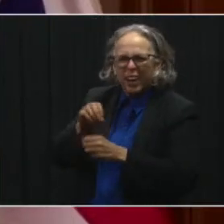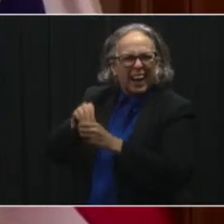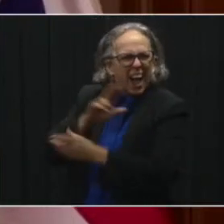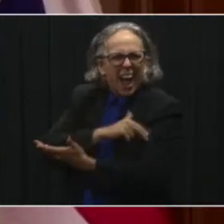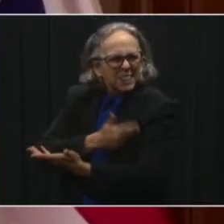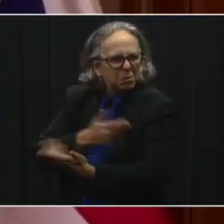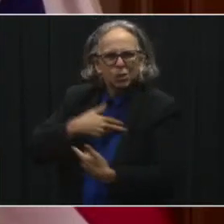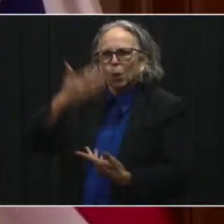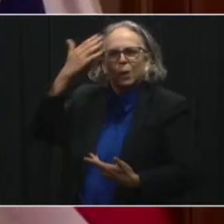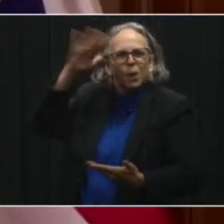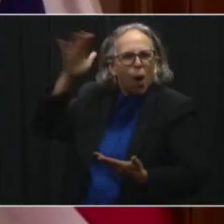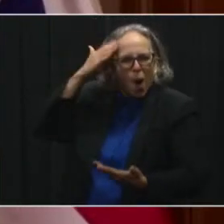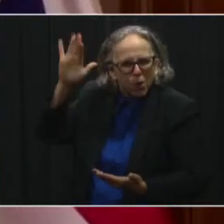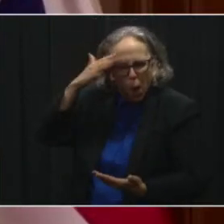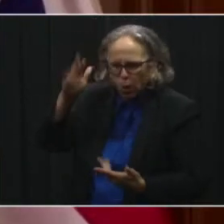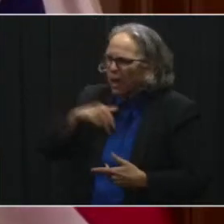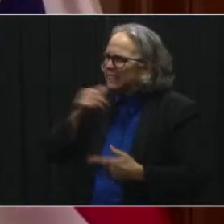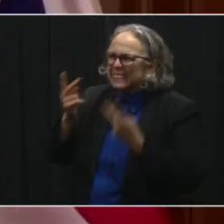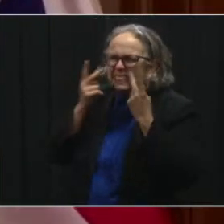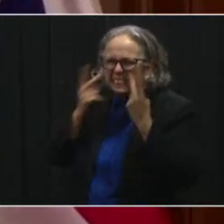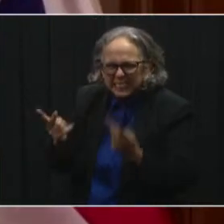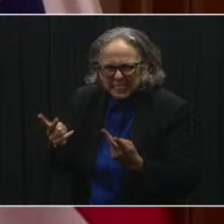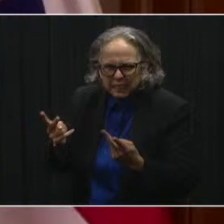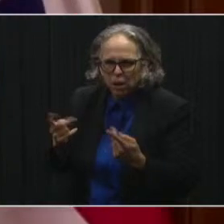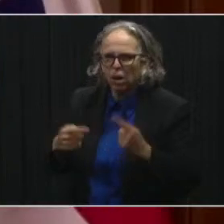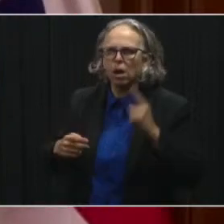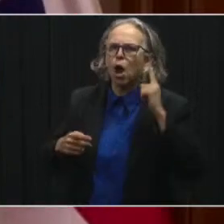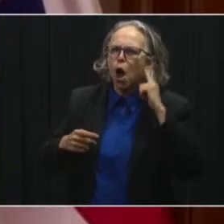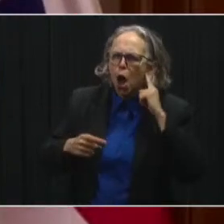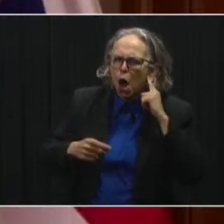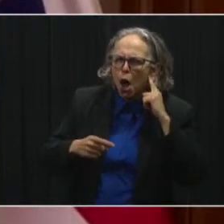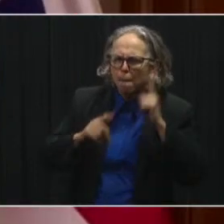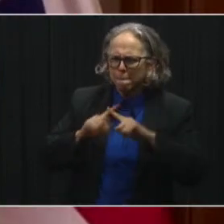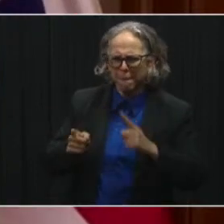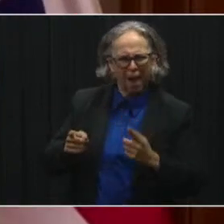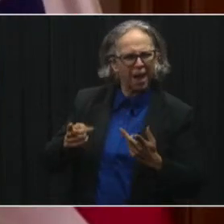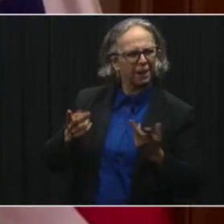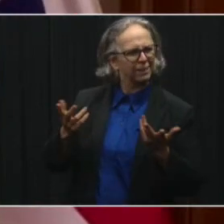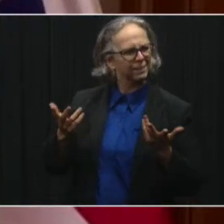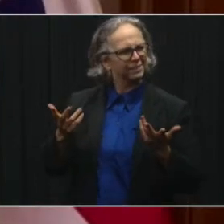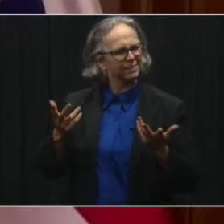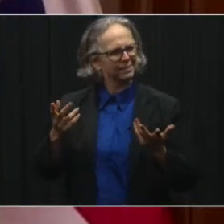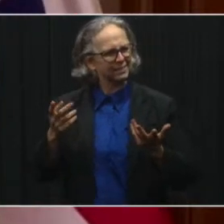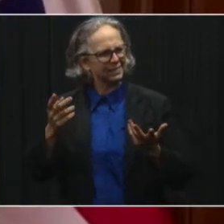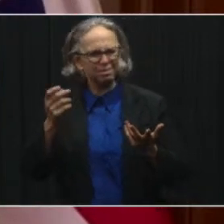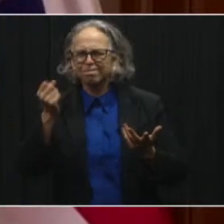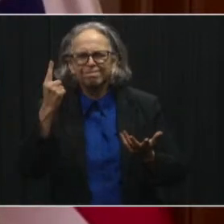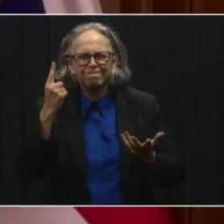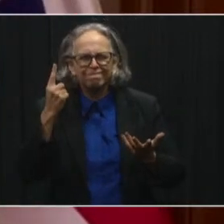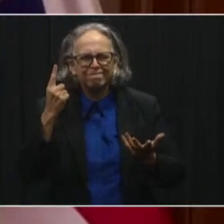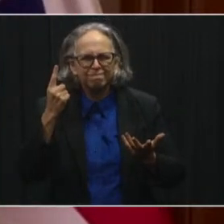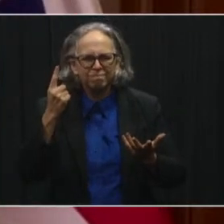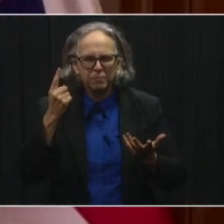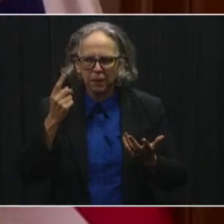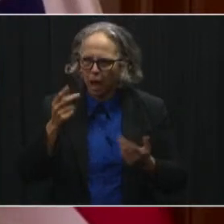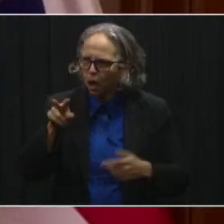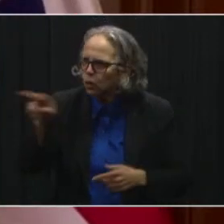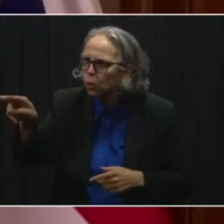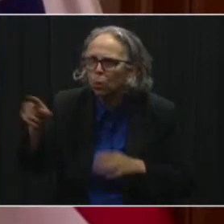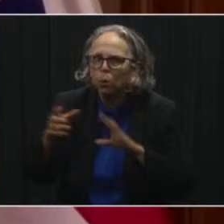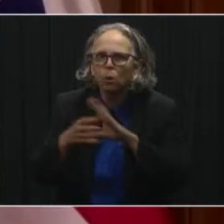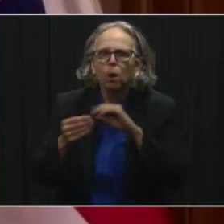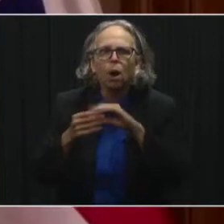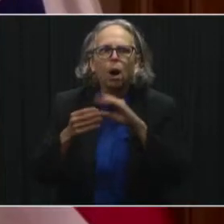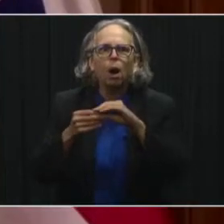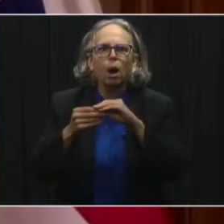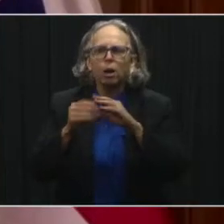hospital, we can hear about it, we can read about it, but it's so much more impactful. Certainly has been